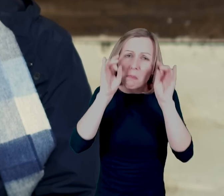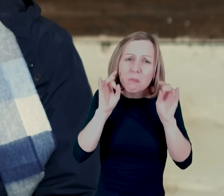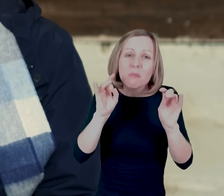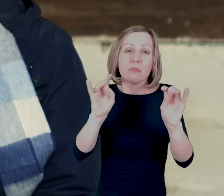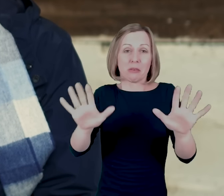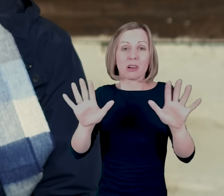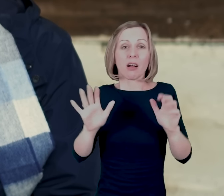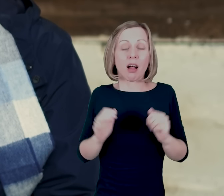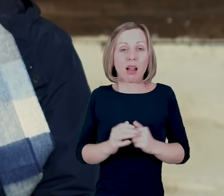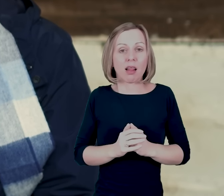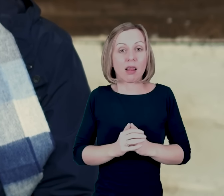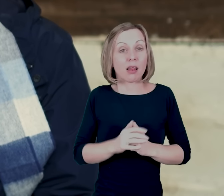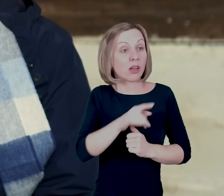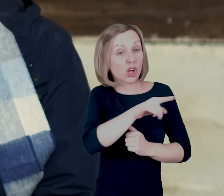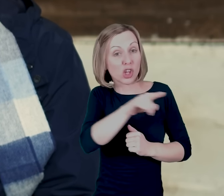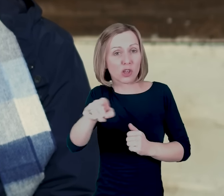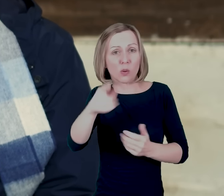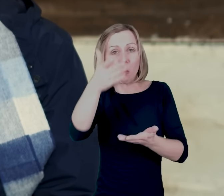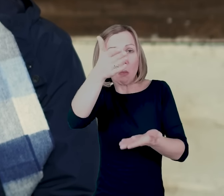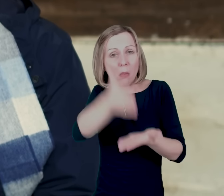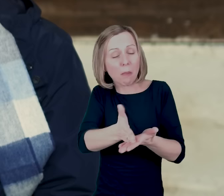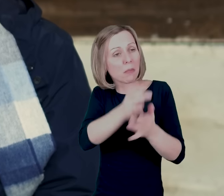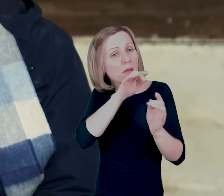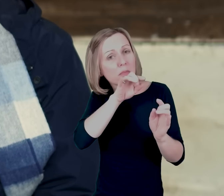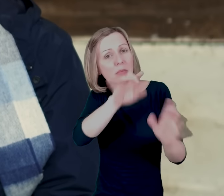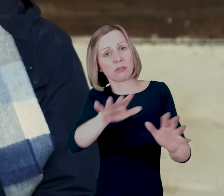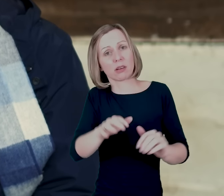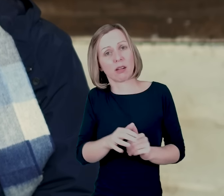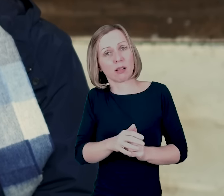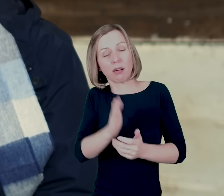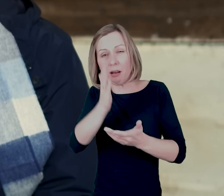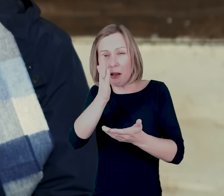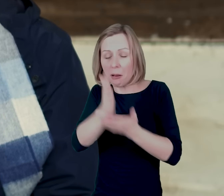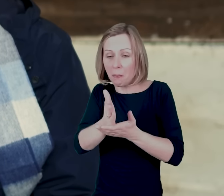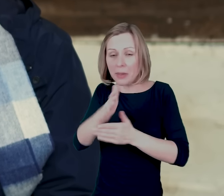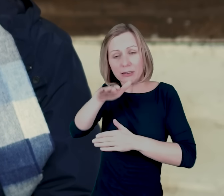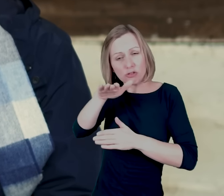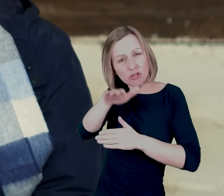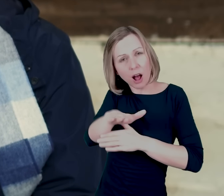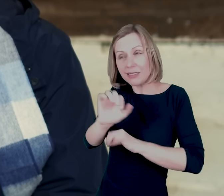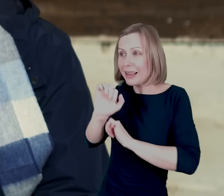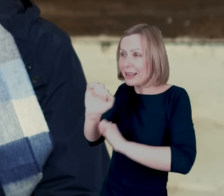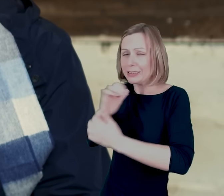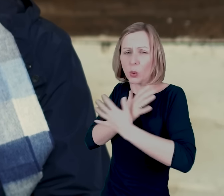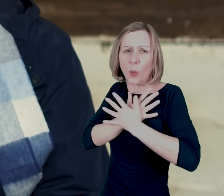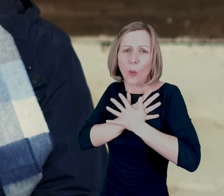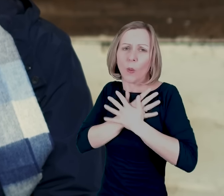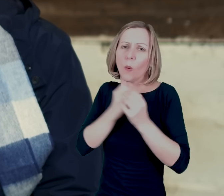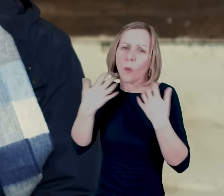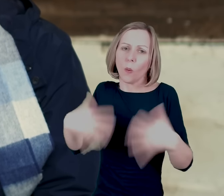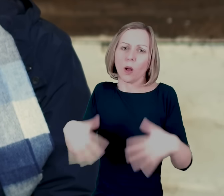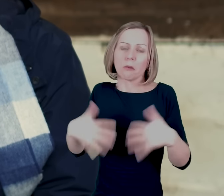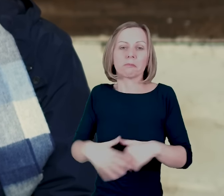birth is a miracle of God. You too are a miracle of God. You too are that child, the beloved of God.